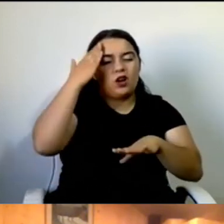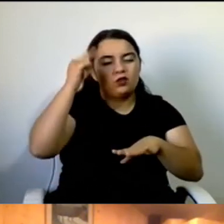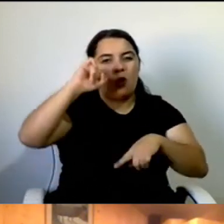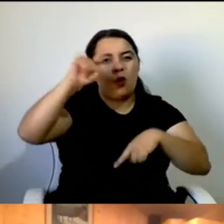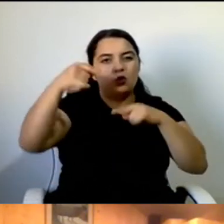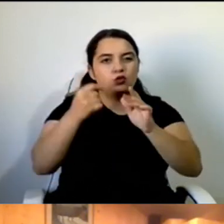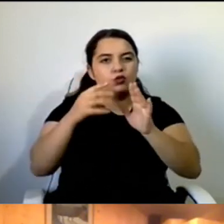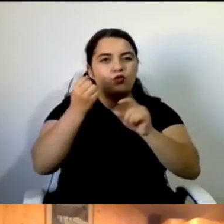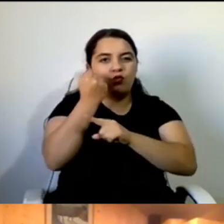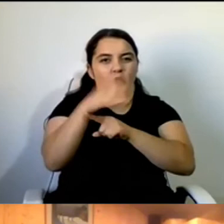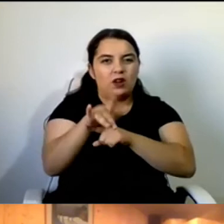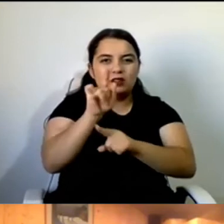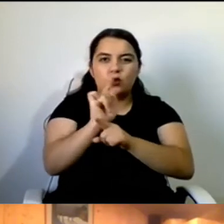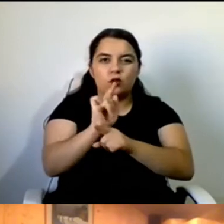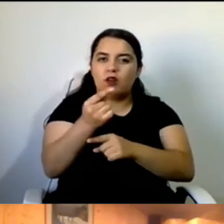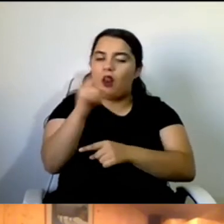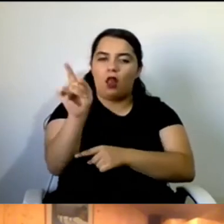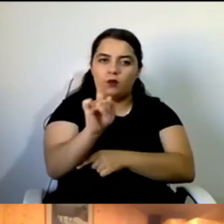themselves.